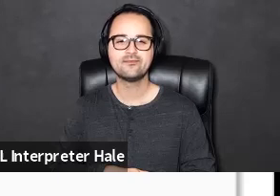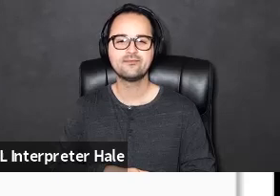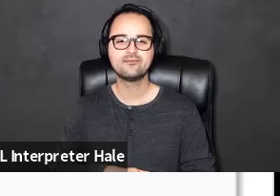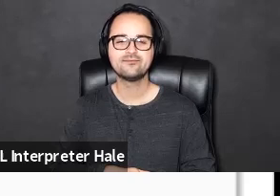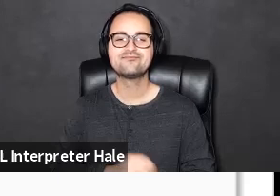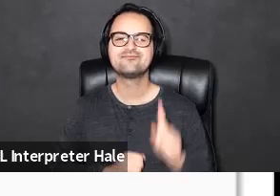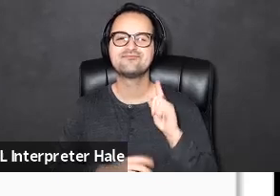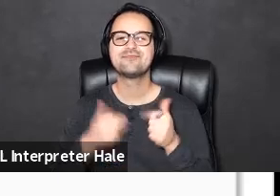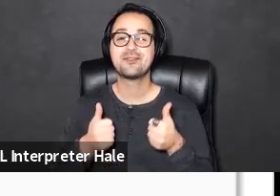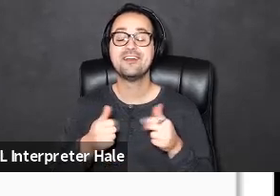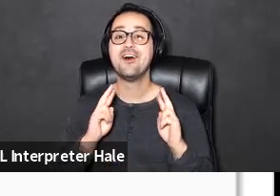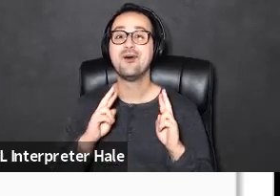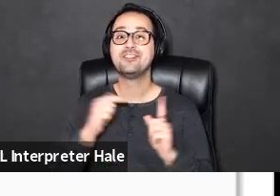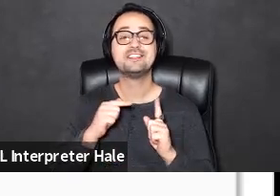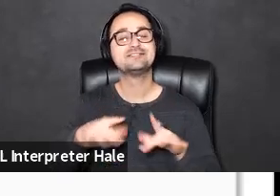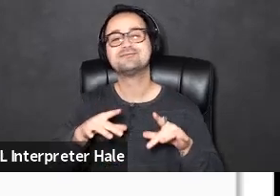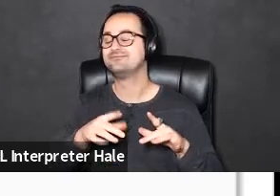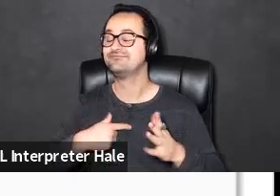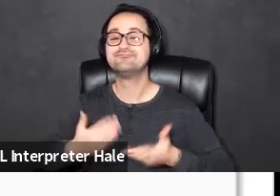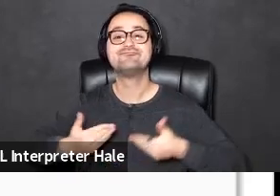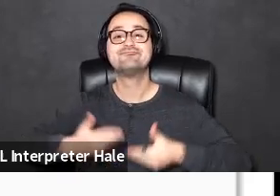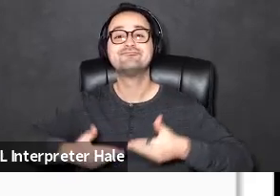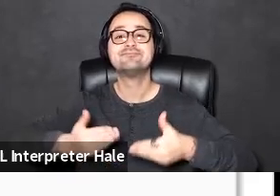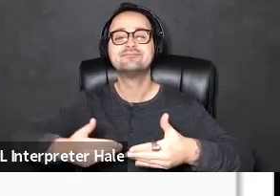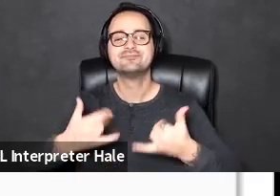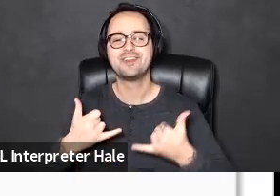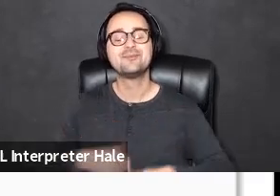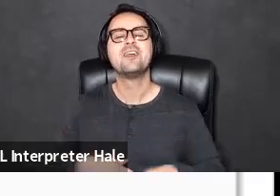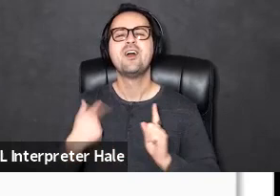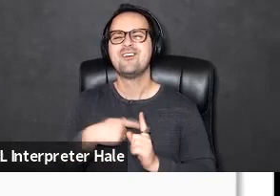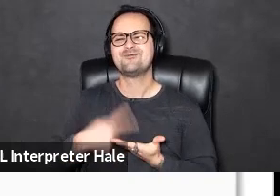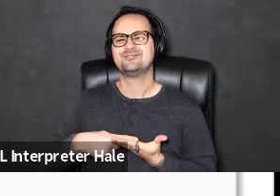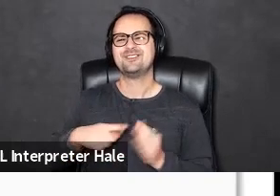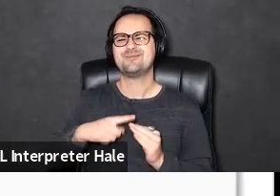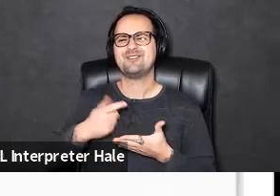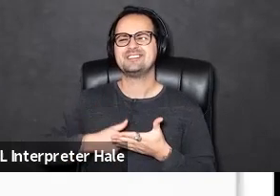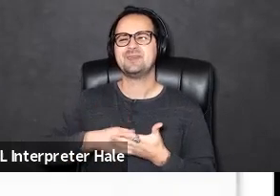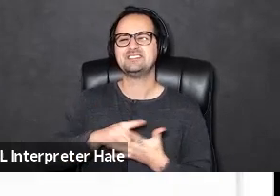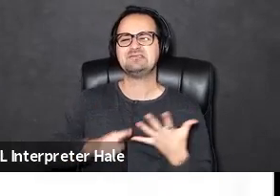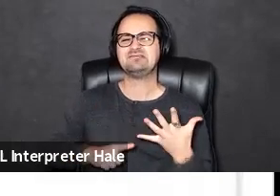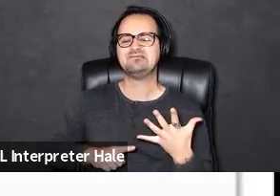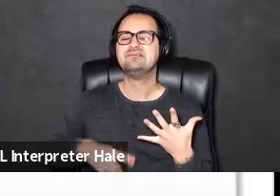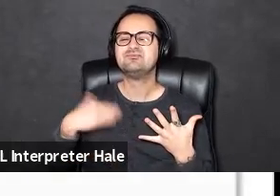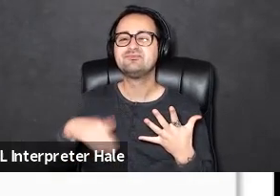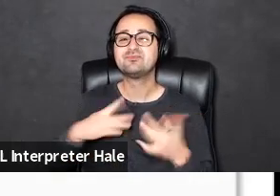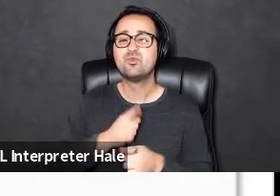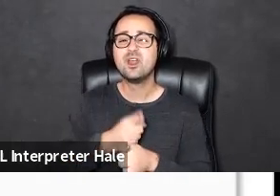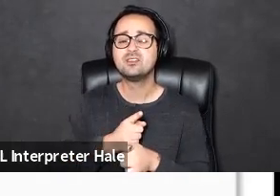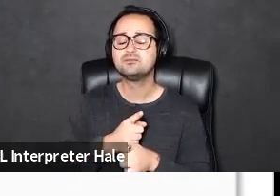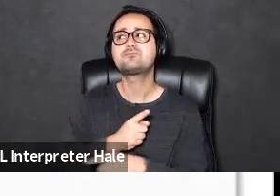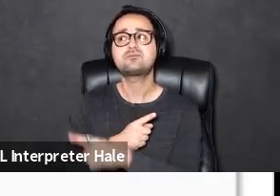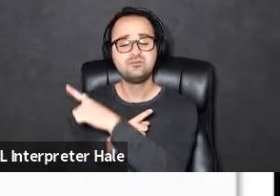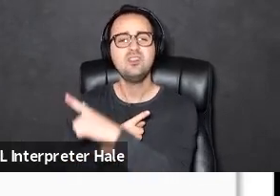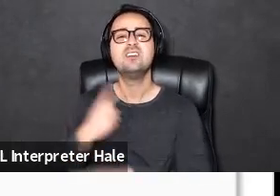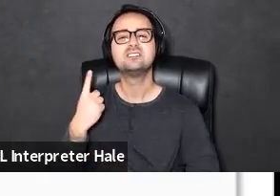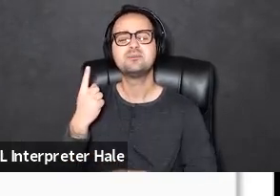Okay, hopefully that picked up right where I left off. I will move on. So when we talk about those expenses, right? So one of the things I